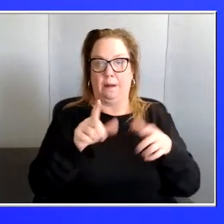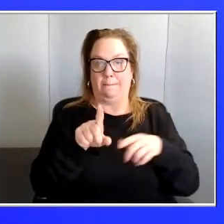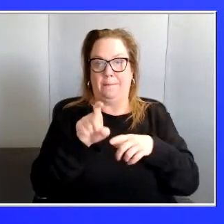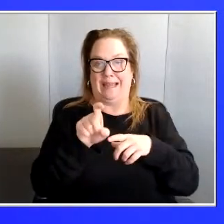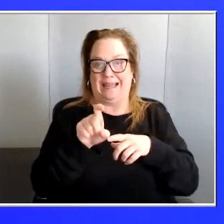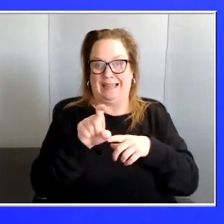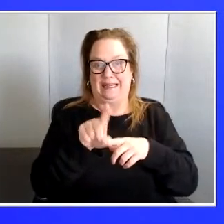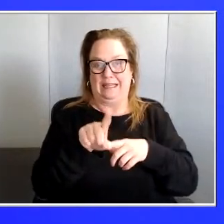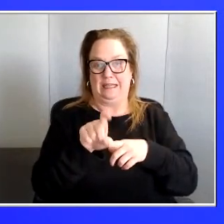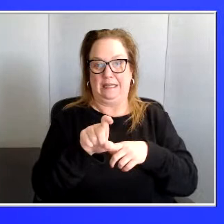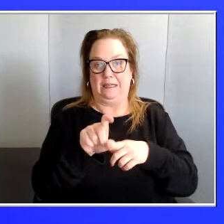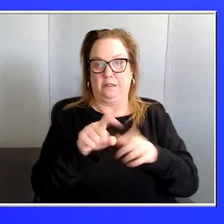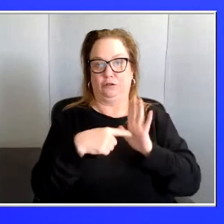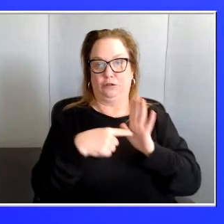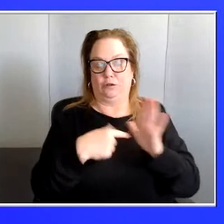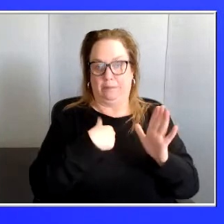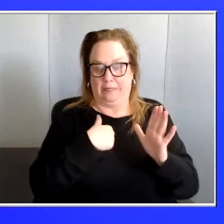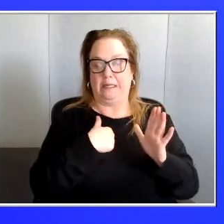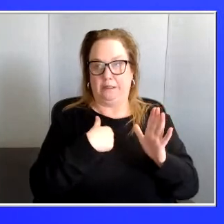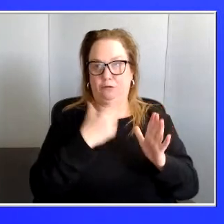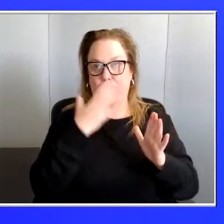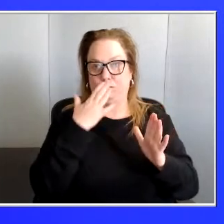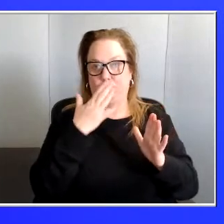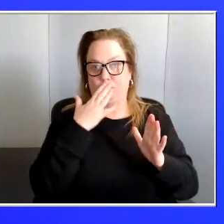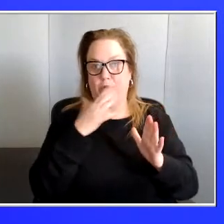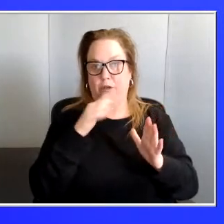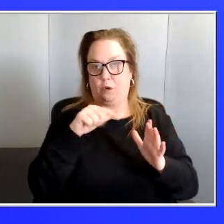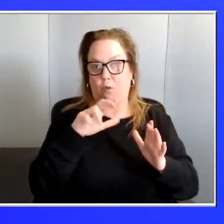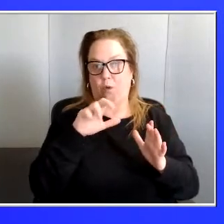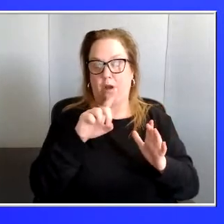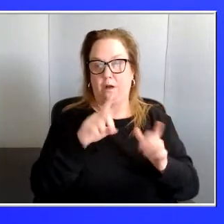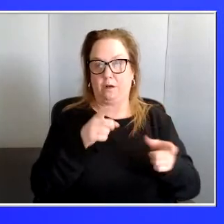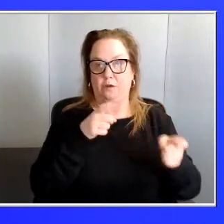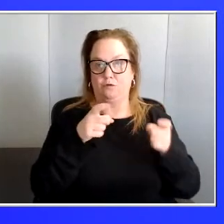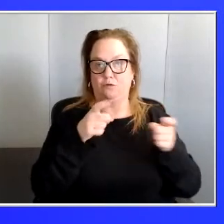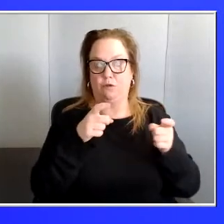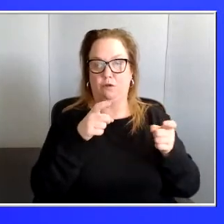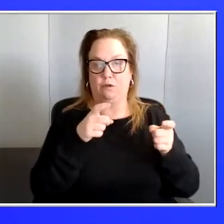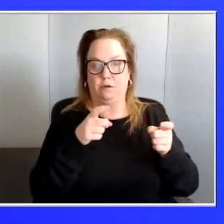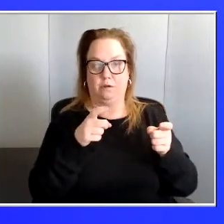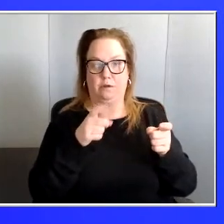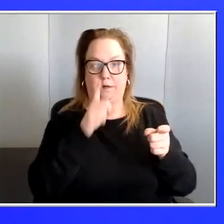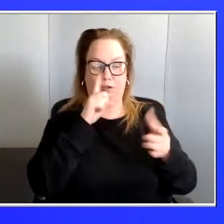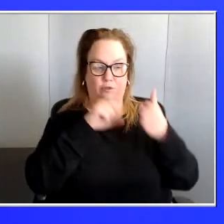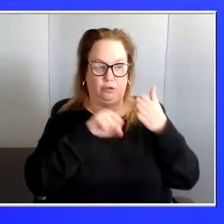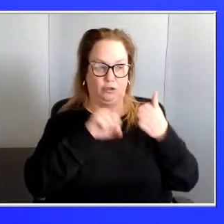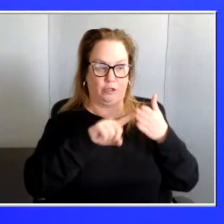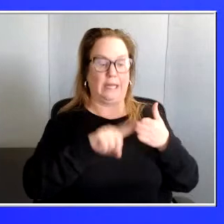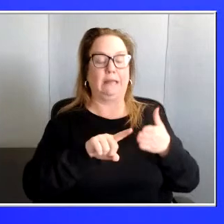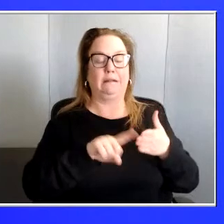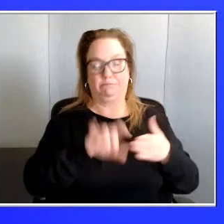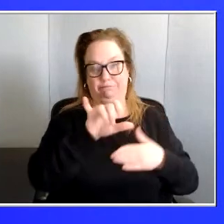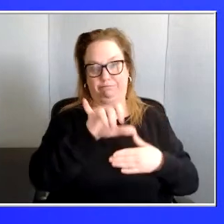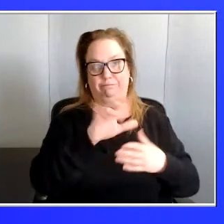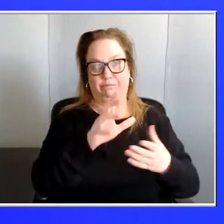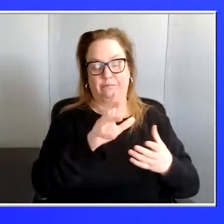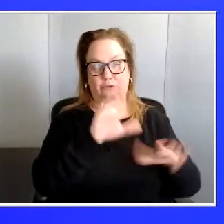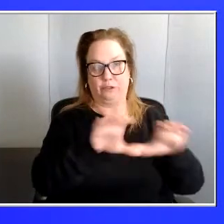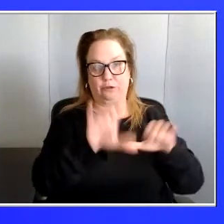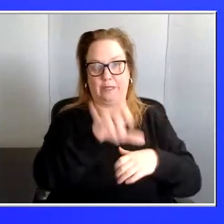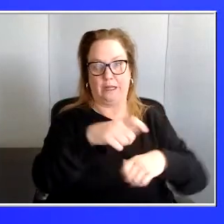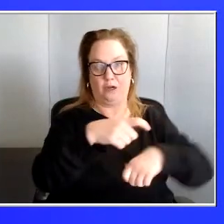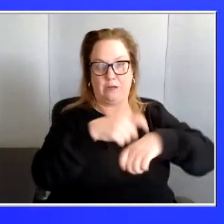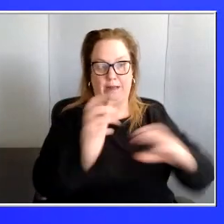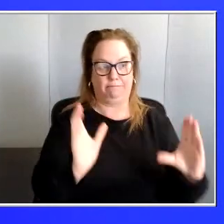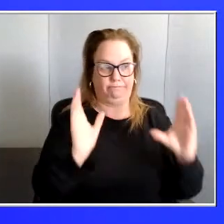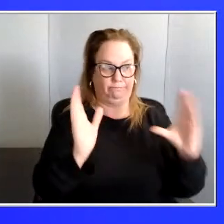of indicates to me that she has good and enough quad control. And if she's checking those objective boxes as well as her time frame